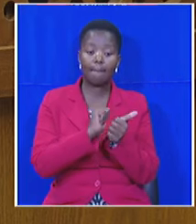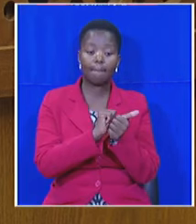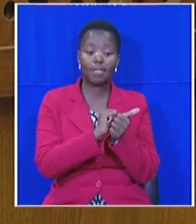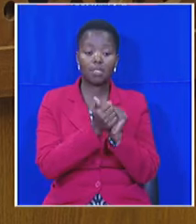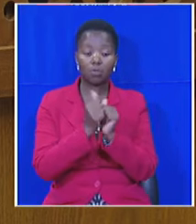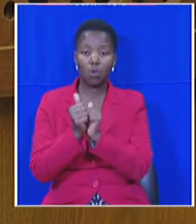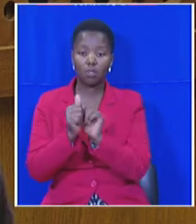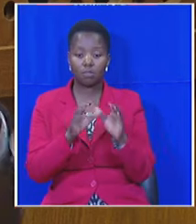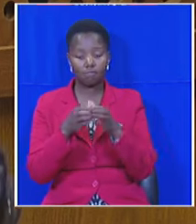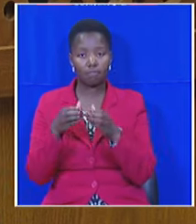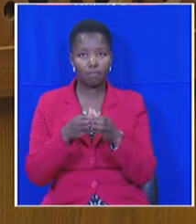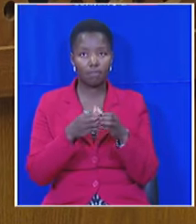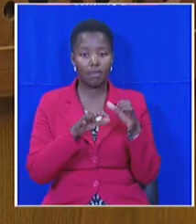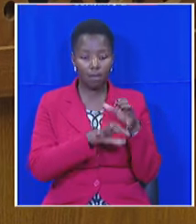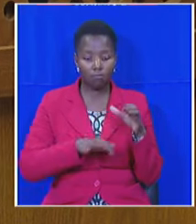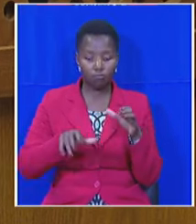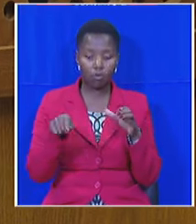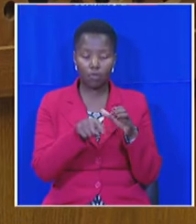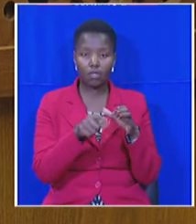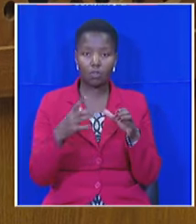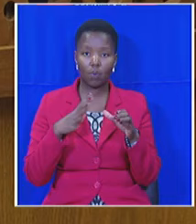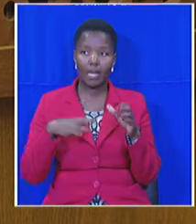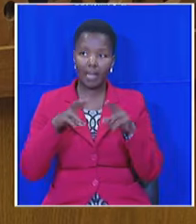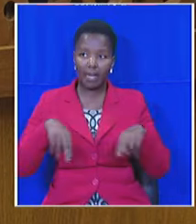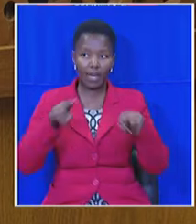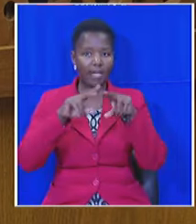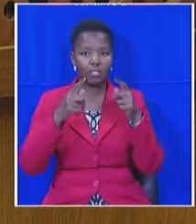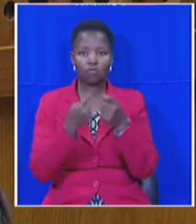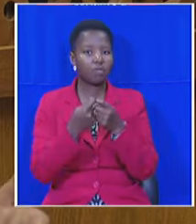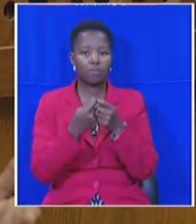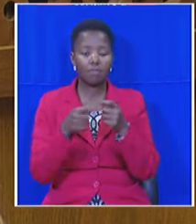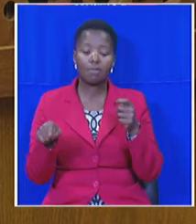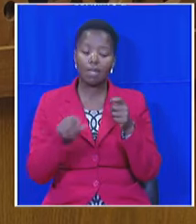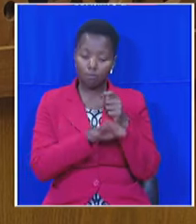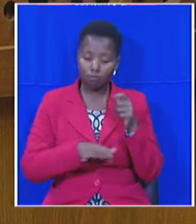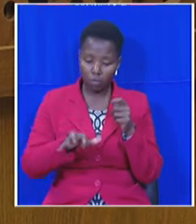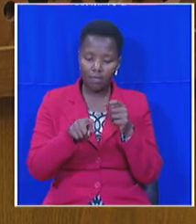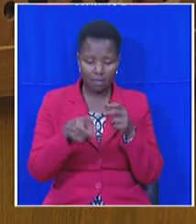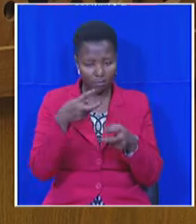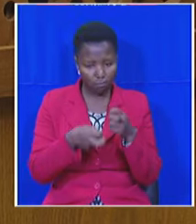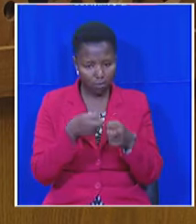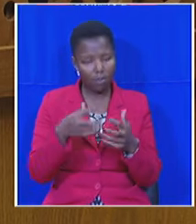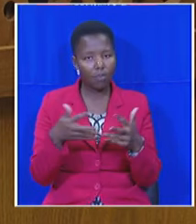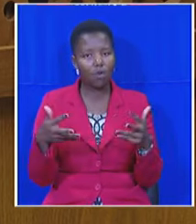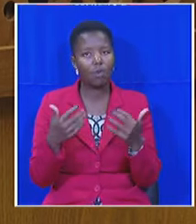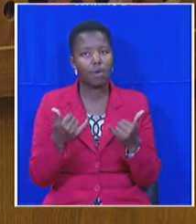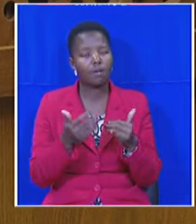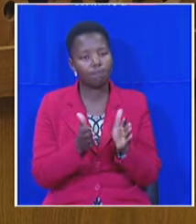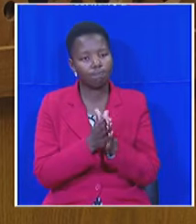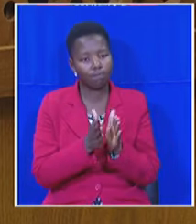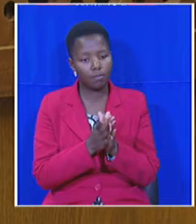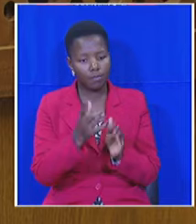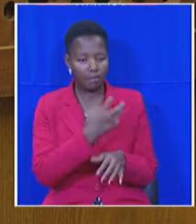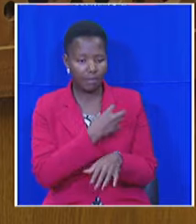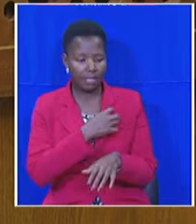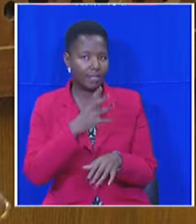some provinces, not necessarily just the national teams, that are a drawback. And we implore you, Minister, to take that into